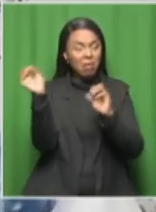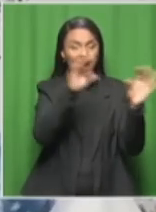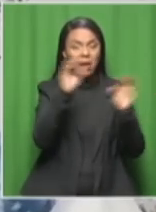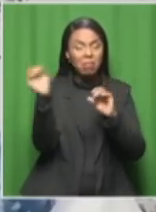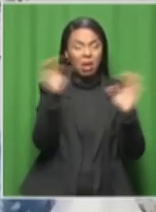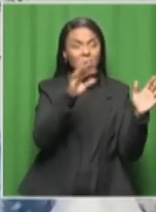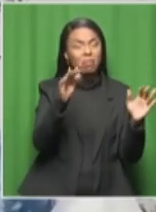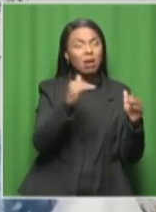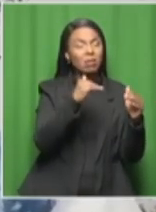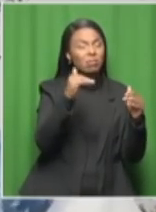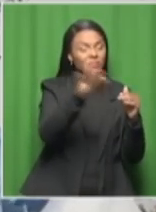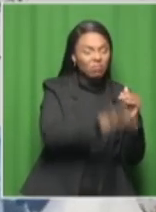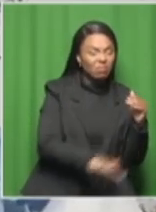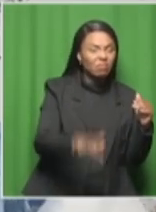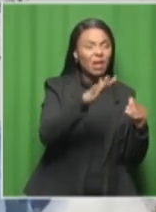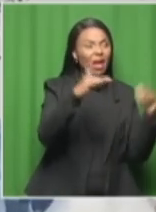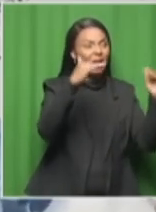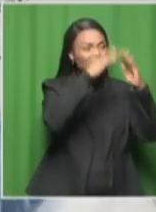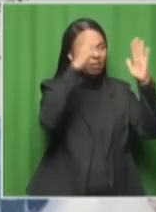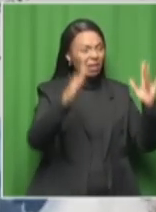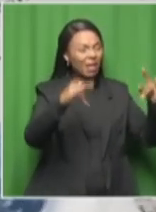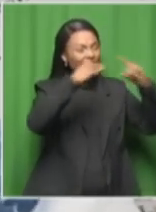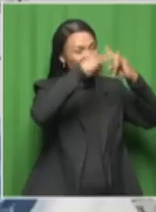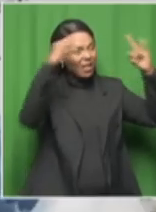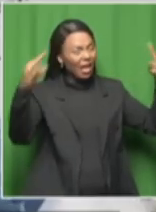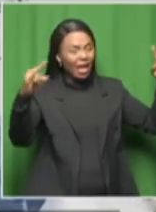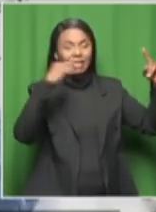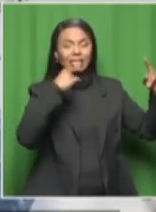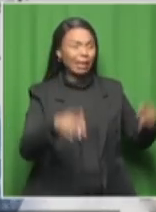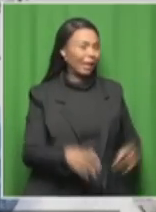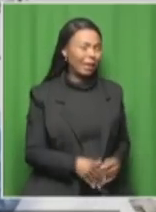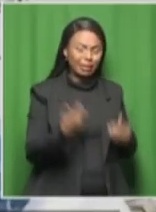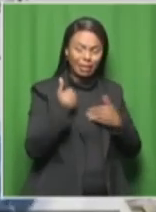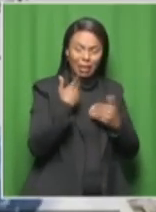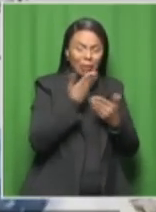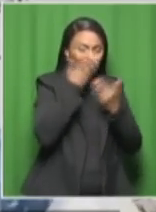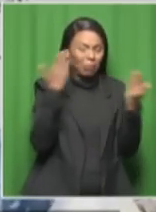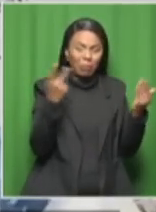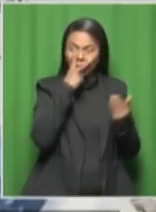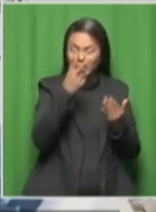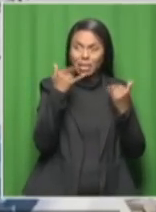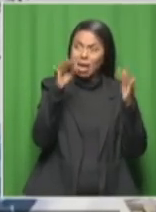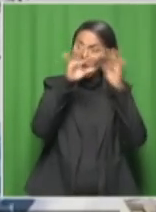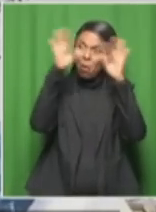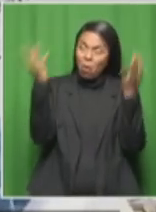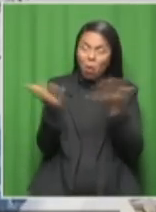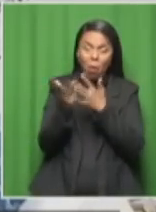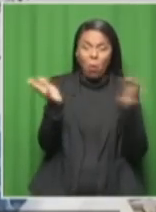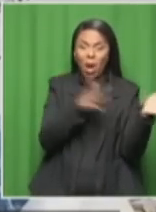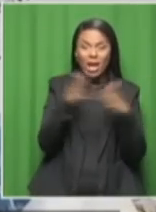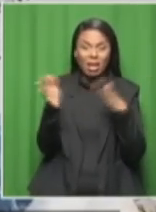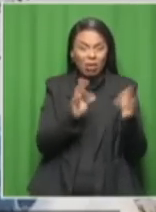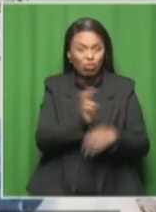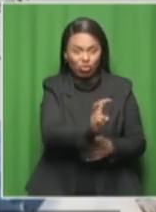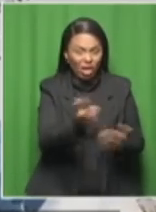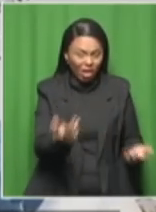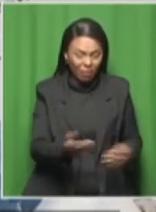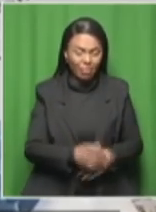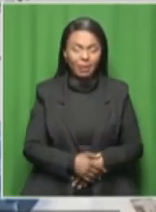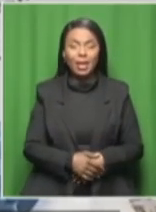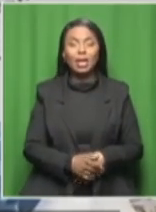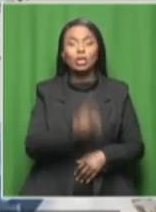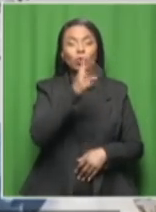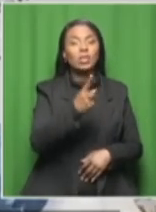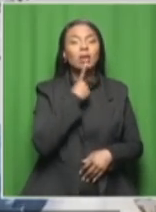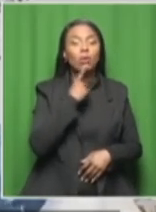will believe the church is safe, is the safest place, even though in today's world, it doesn't seem to be, but 2,000 women